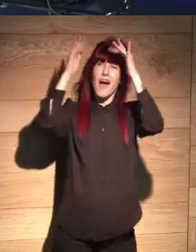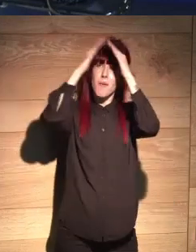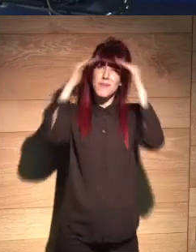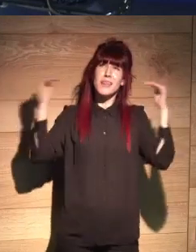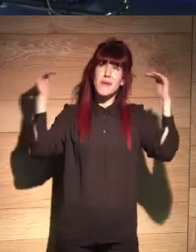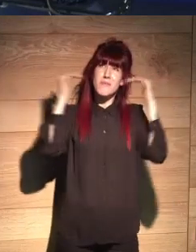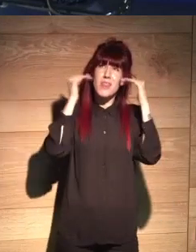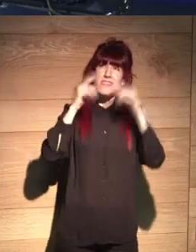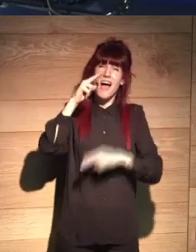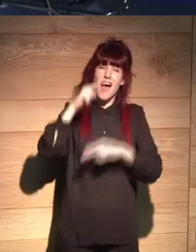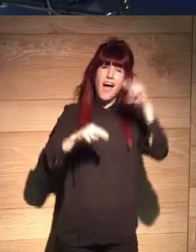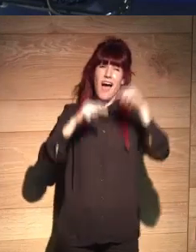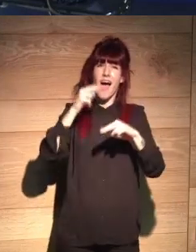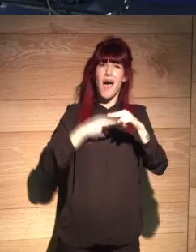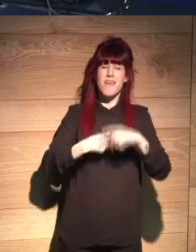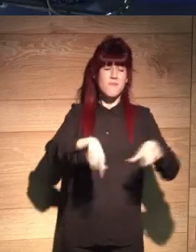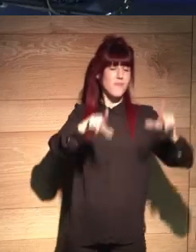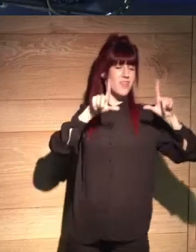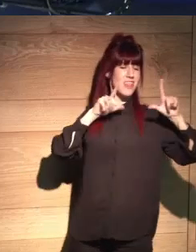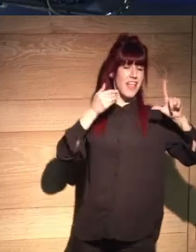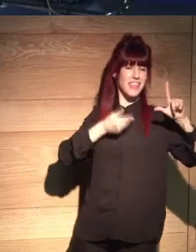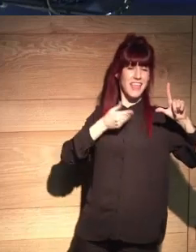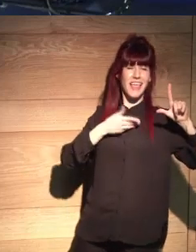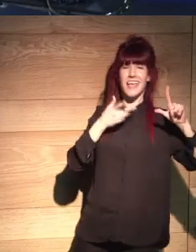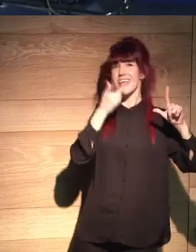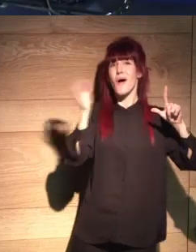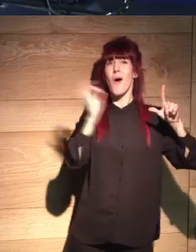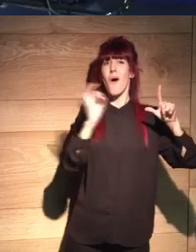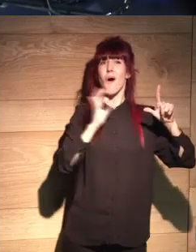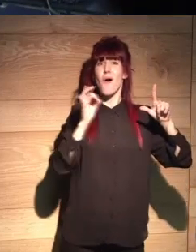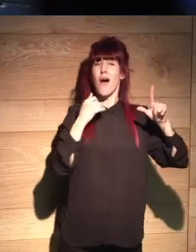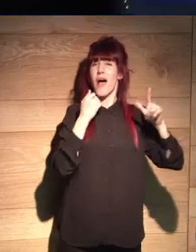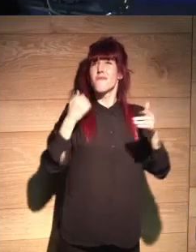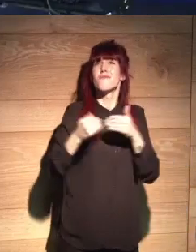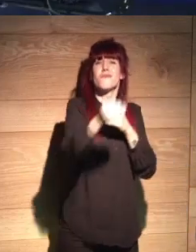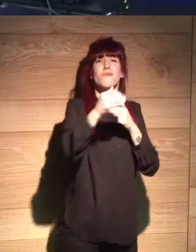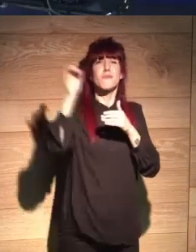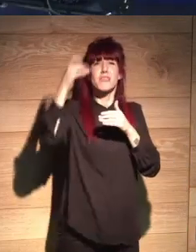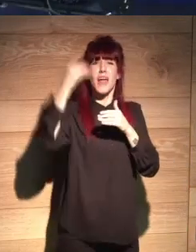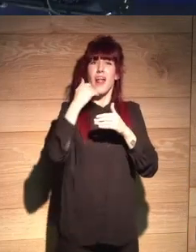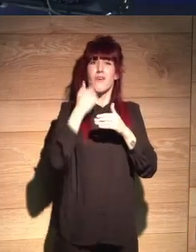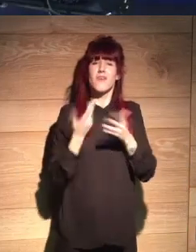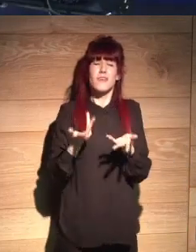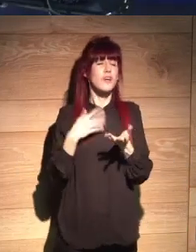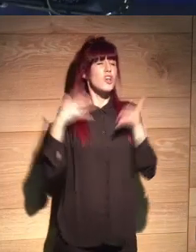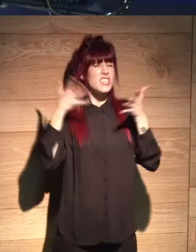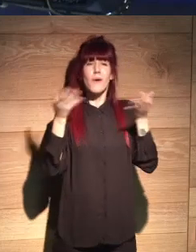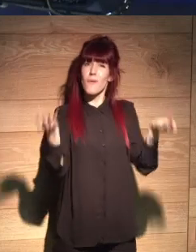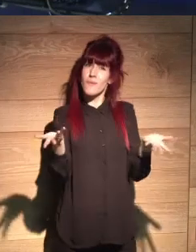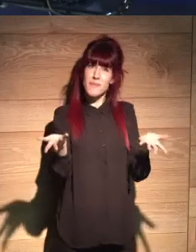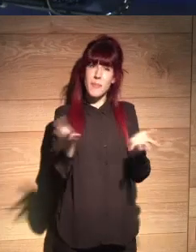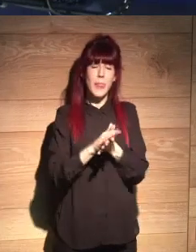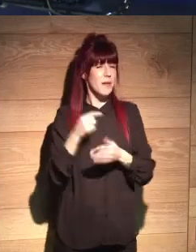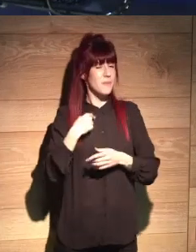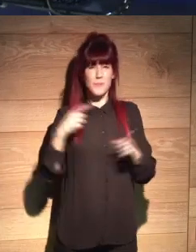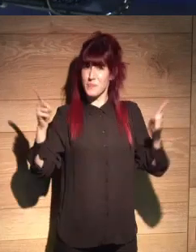building pyramids and being important, or inventing the progress of the future, what advice would you